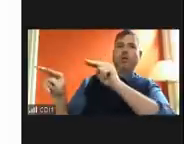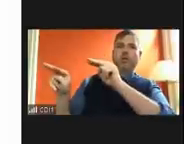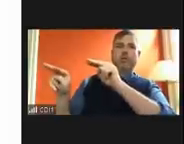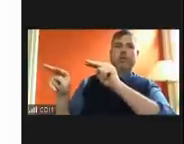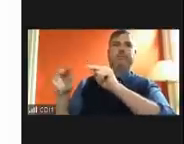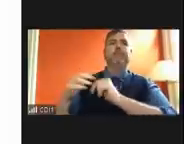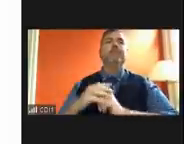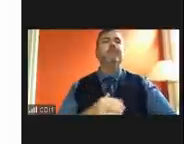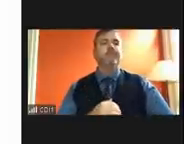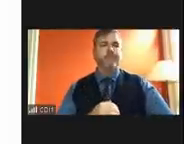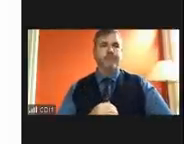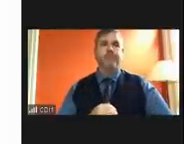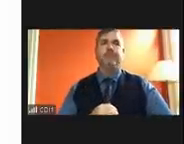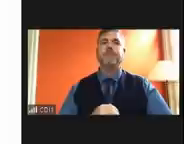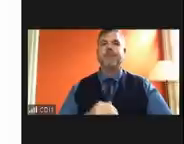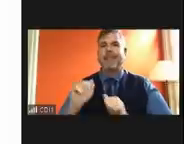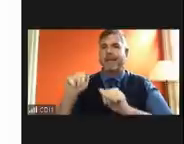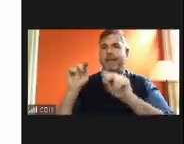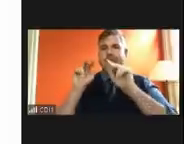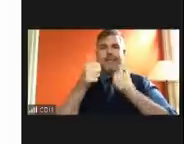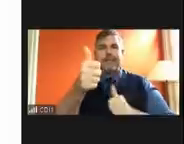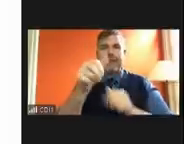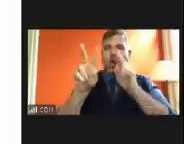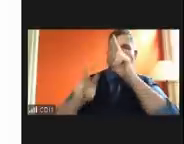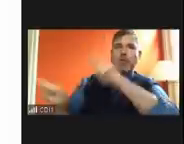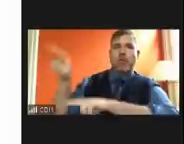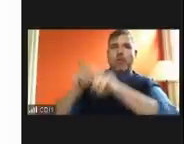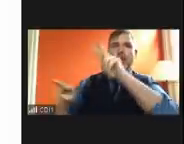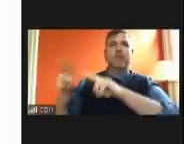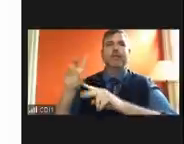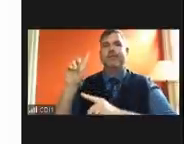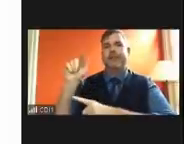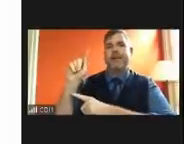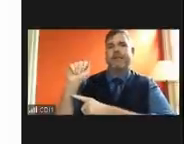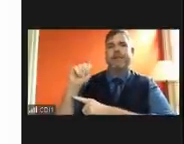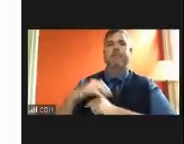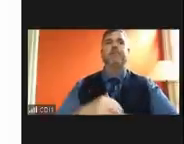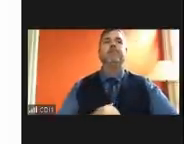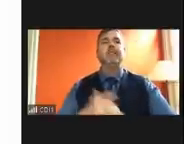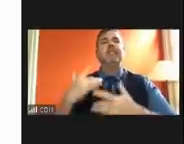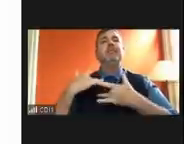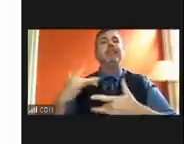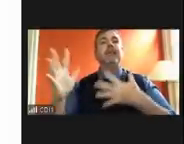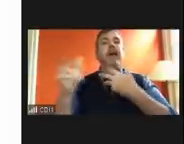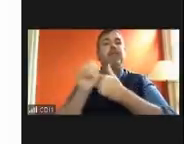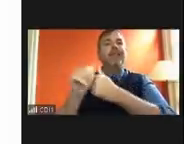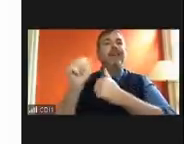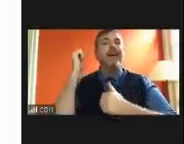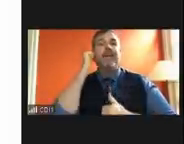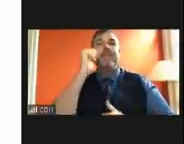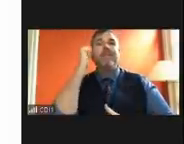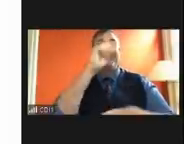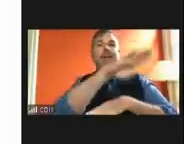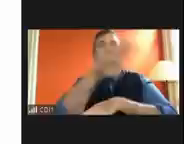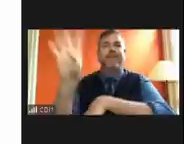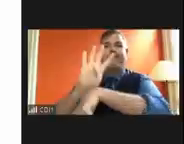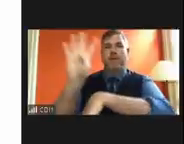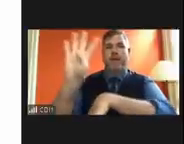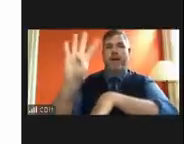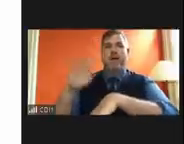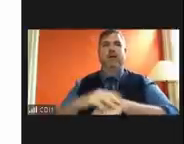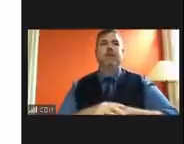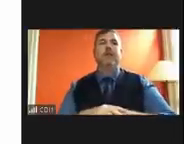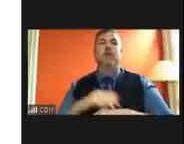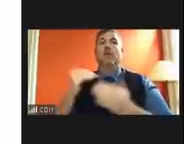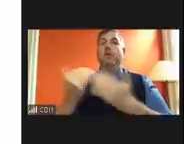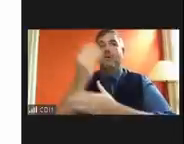observe all the data that we're updating. It's usually updated about 4 o'clock each afternoon. And we keep adding as we get more numbers and